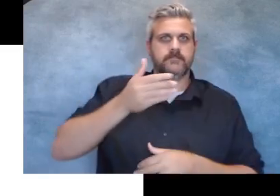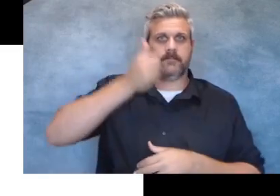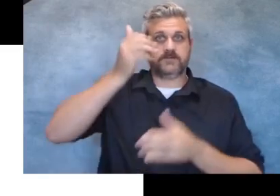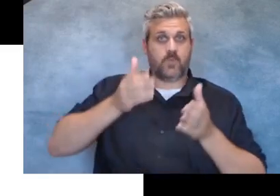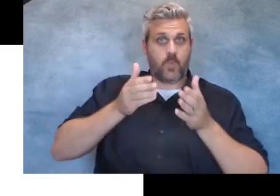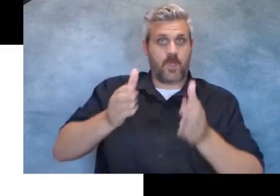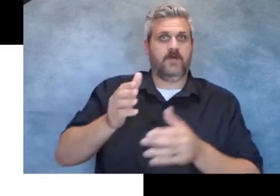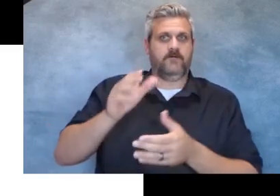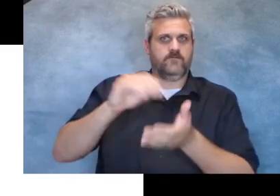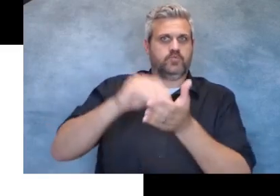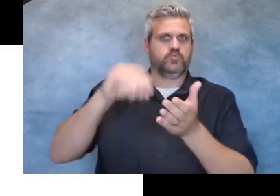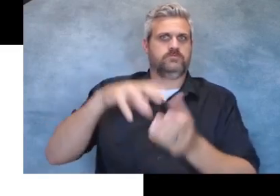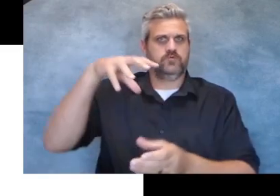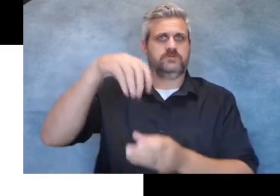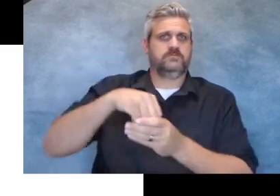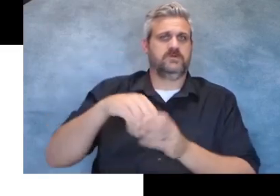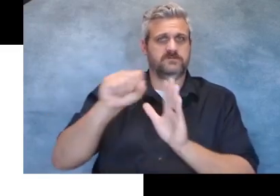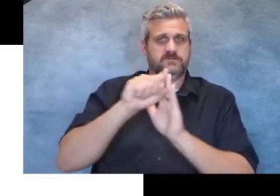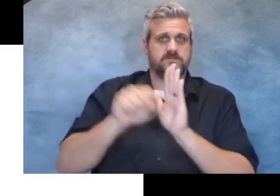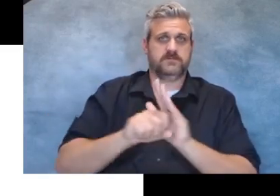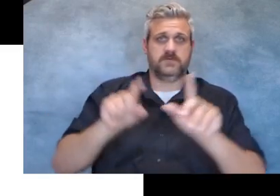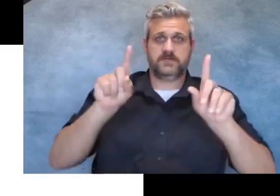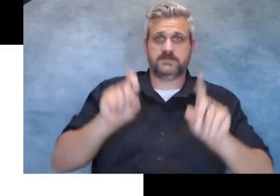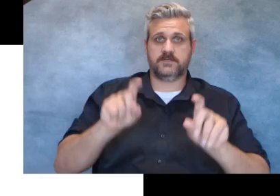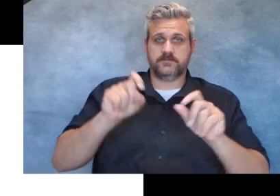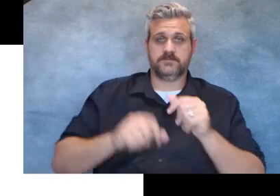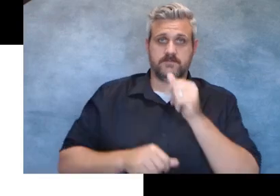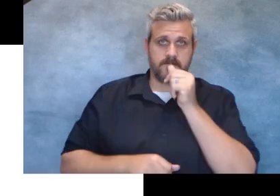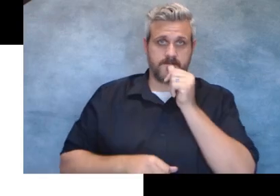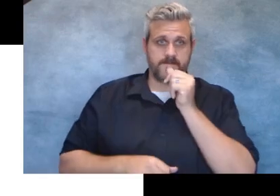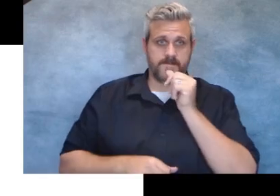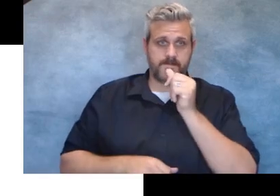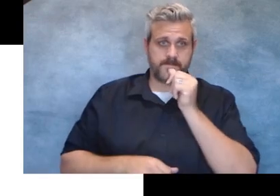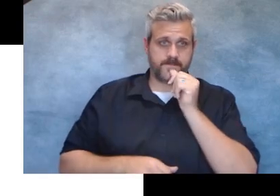student to participate in state assessments.